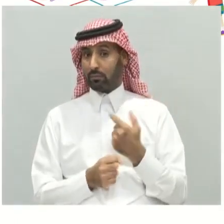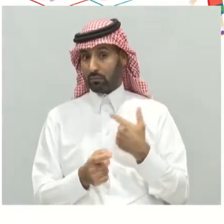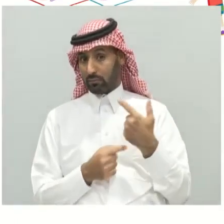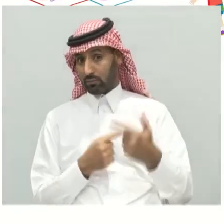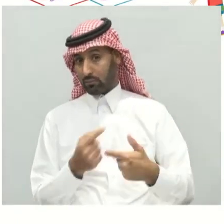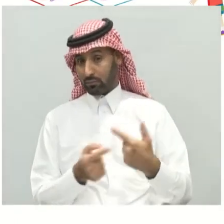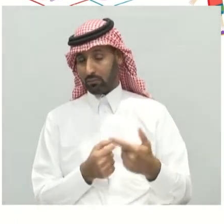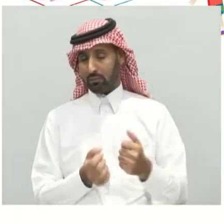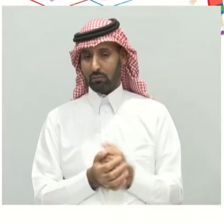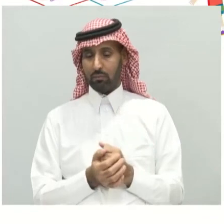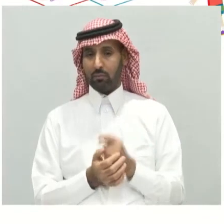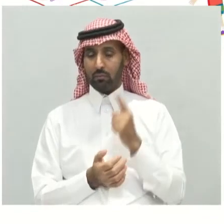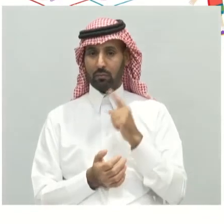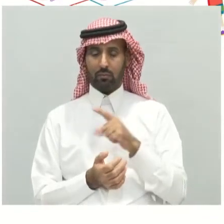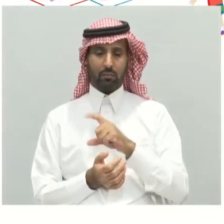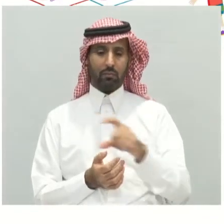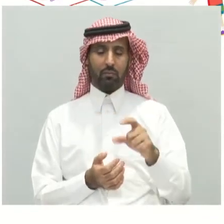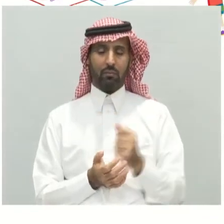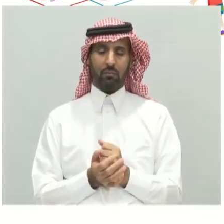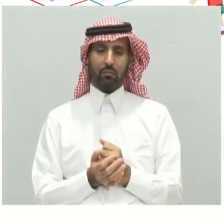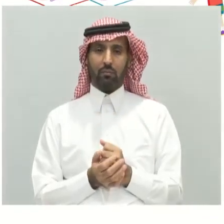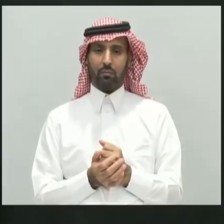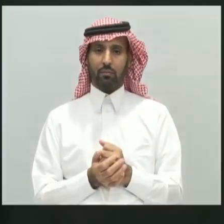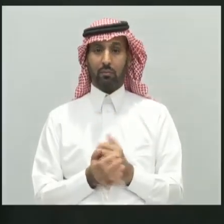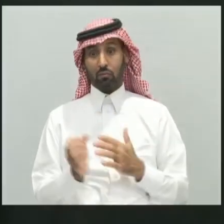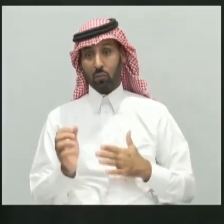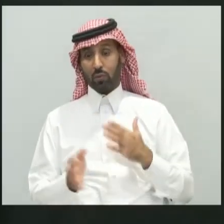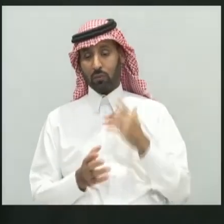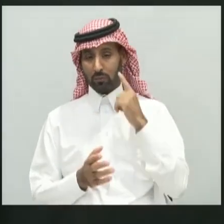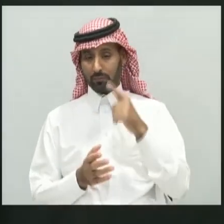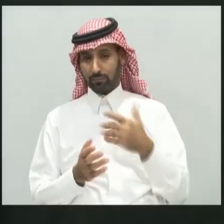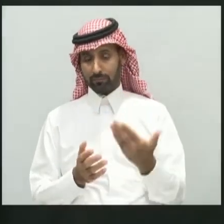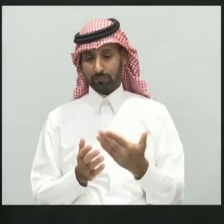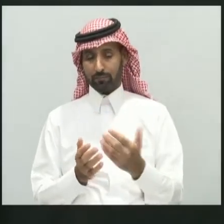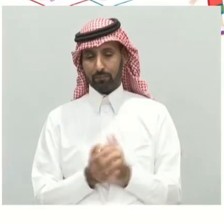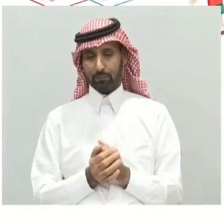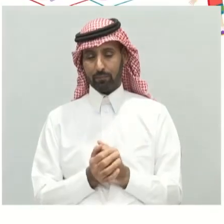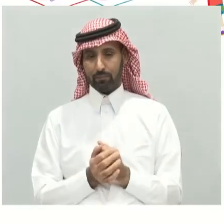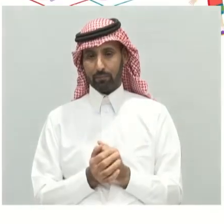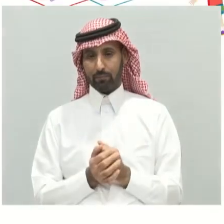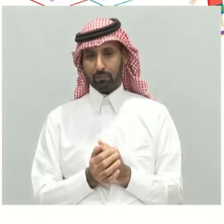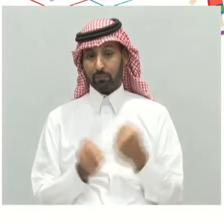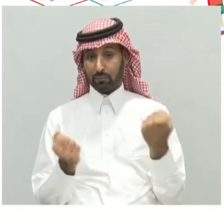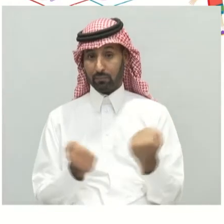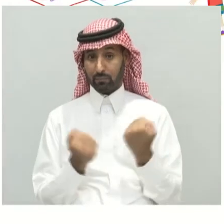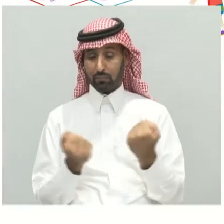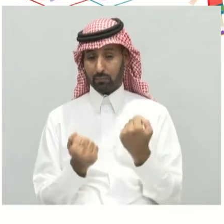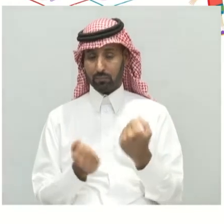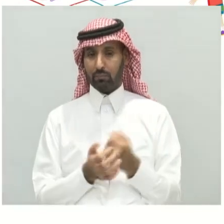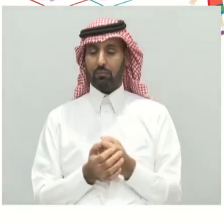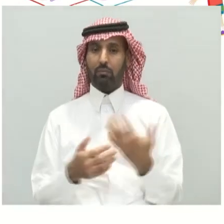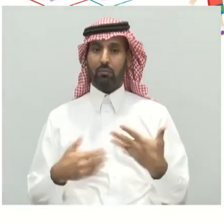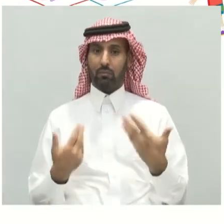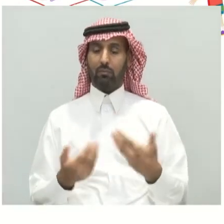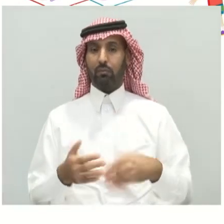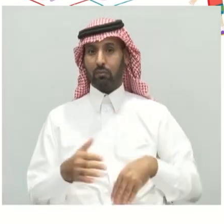to take karate classes. This is something I didn't do. Okay? I didn't used to play